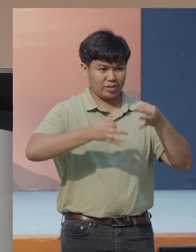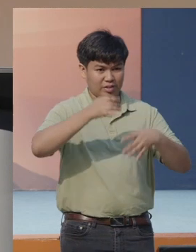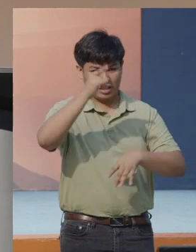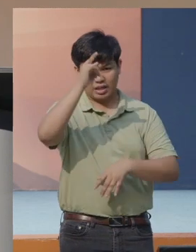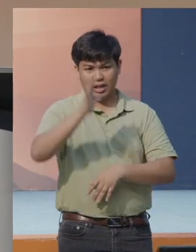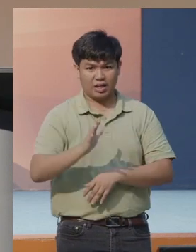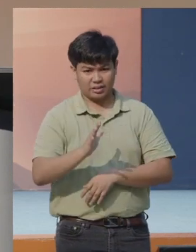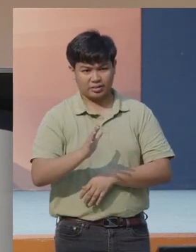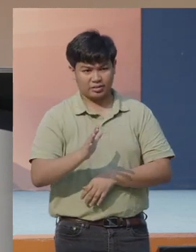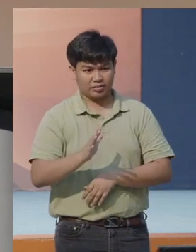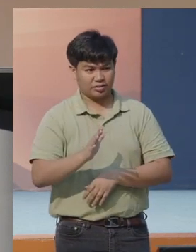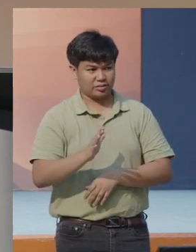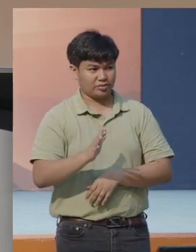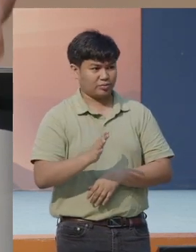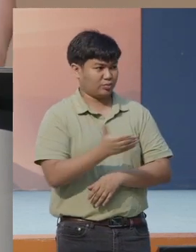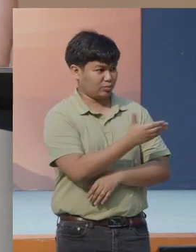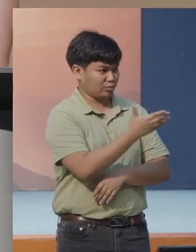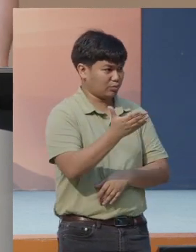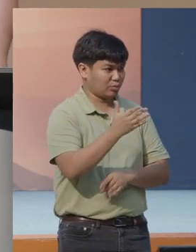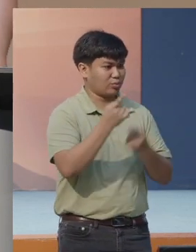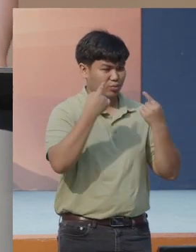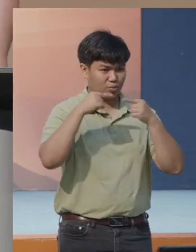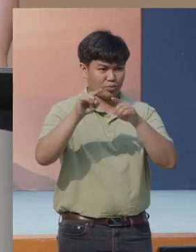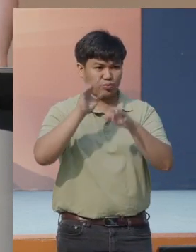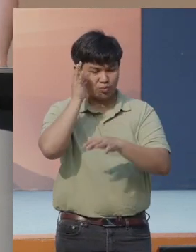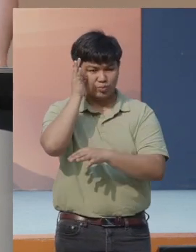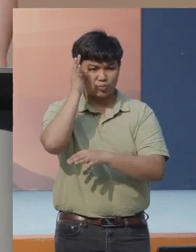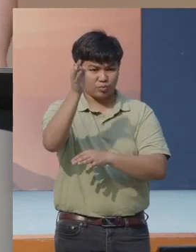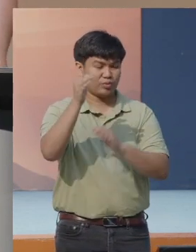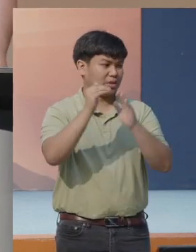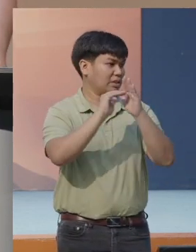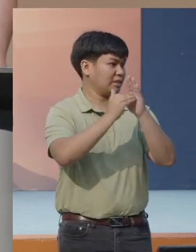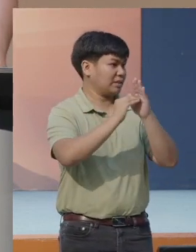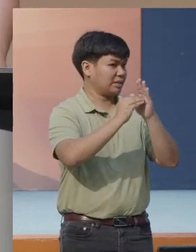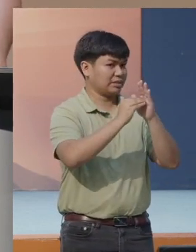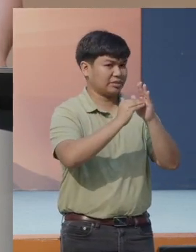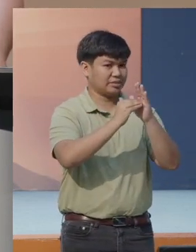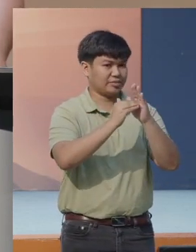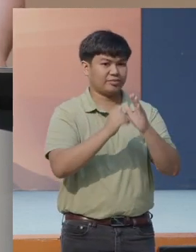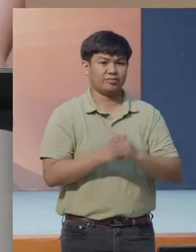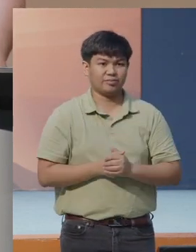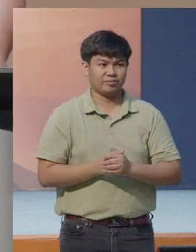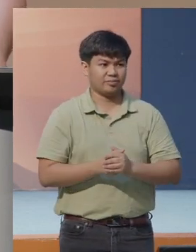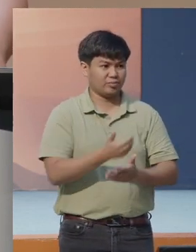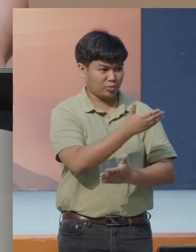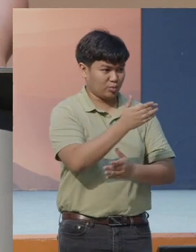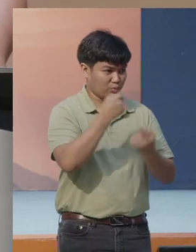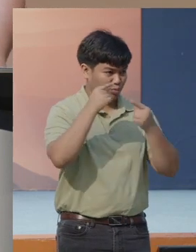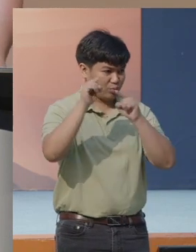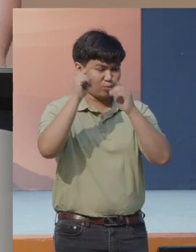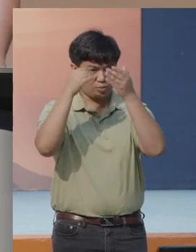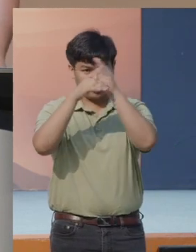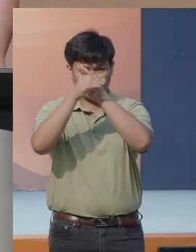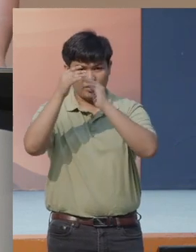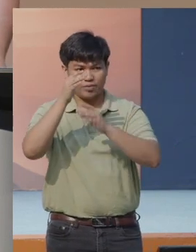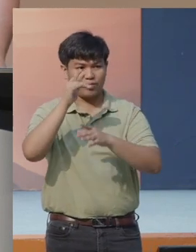Will you be there in that future city? In that future